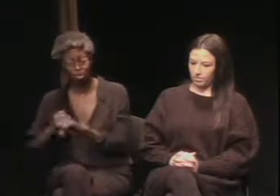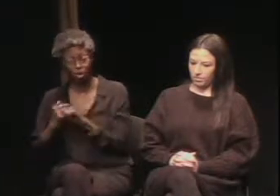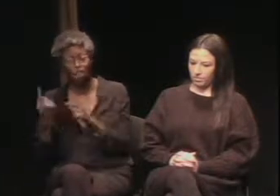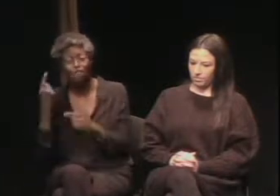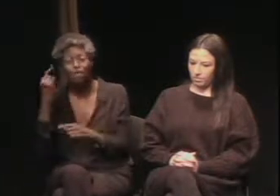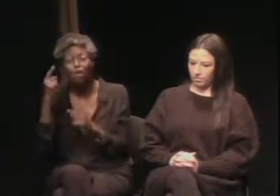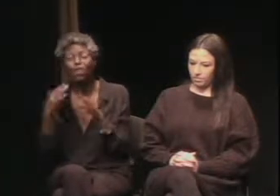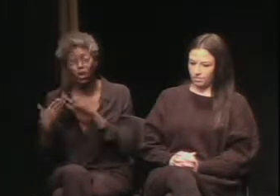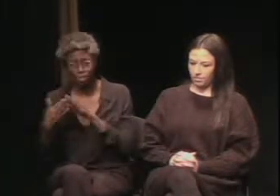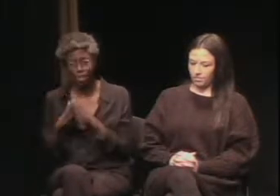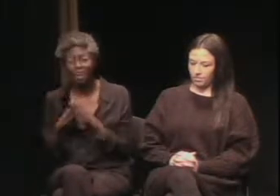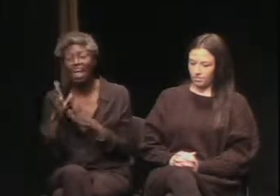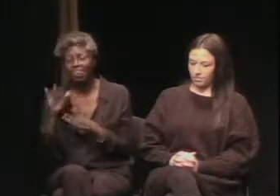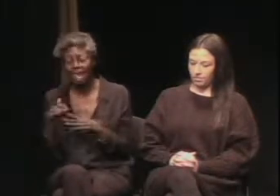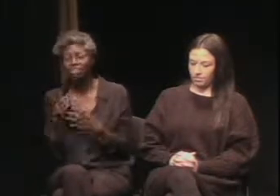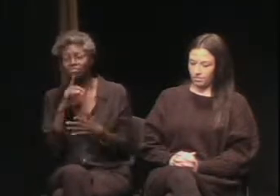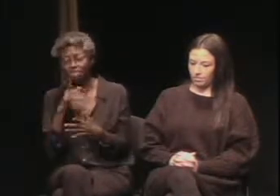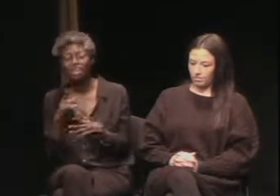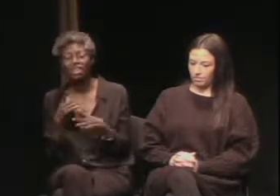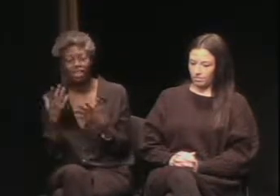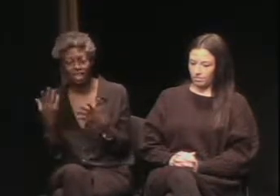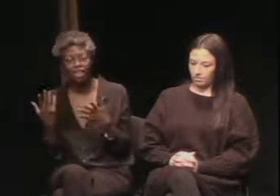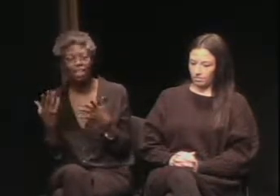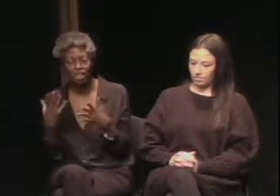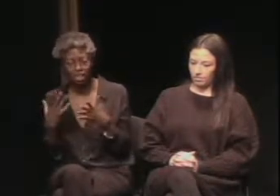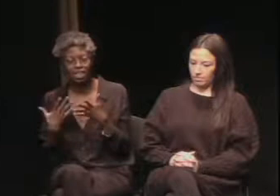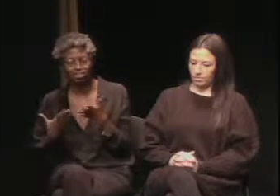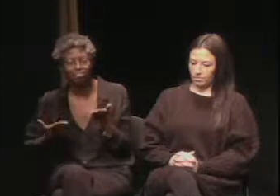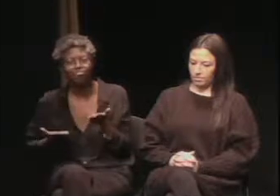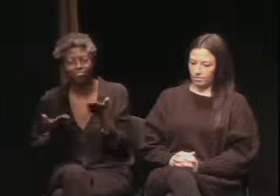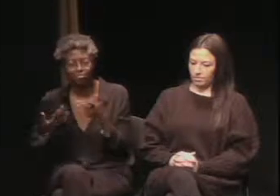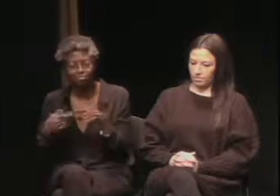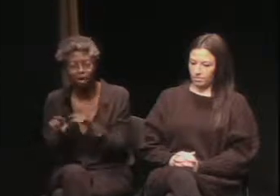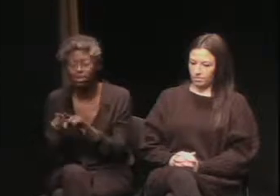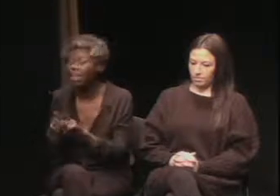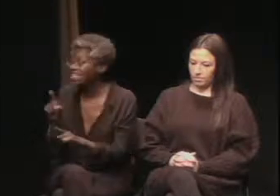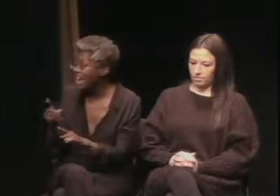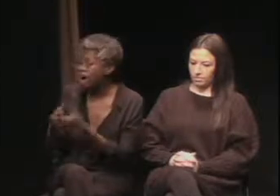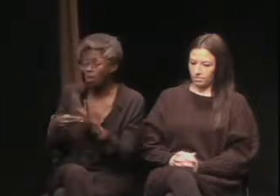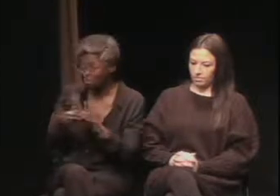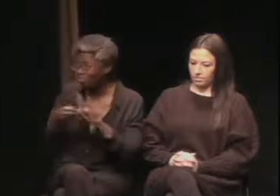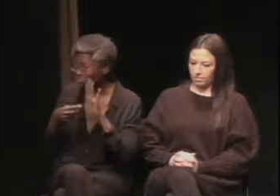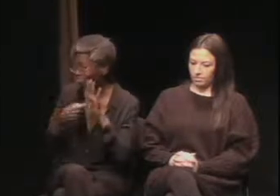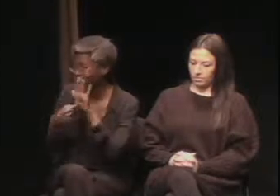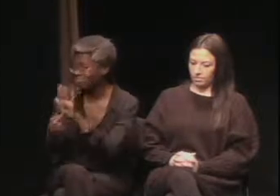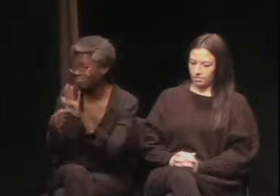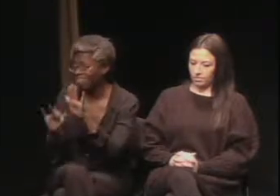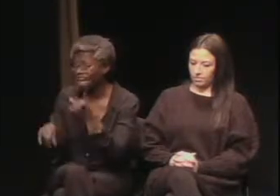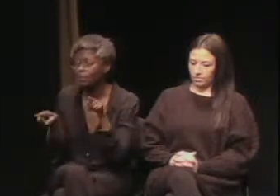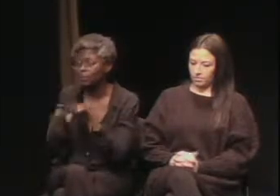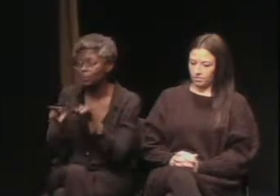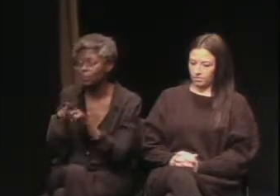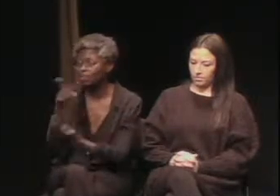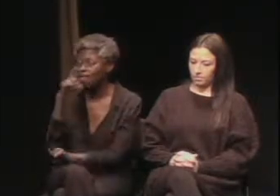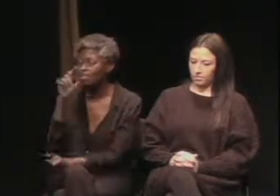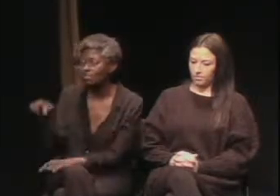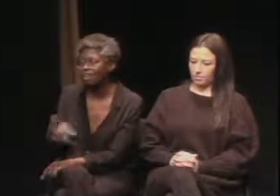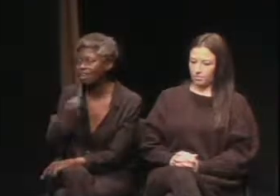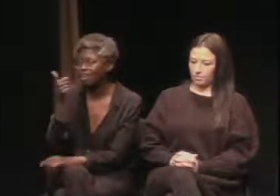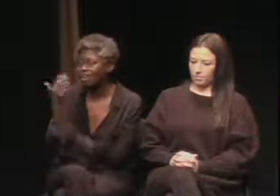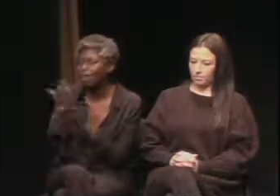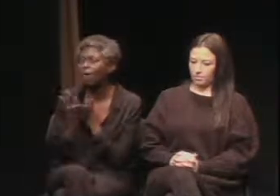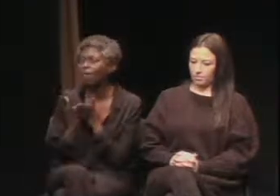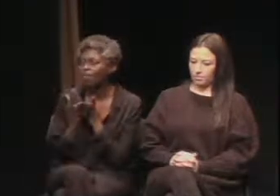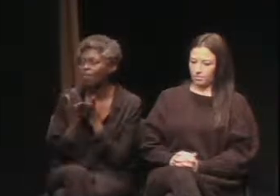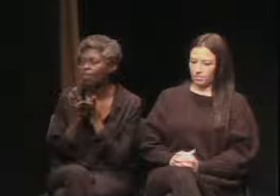and that kind of exists too. It does, and I also wanted to highlight that because there's another part of